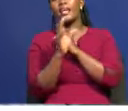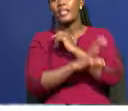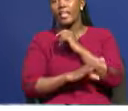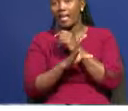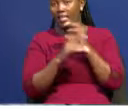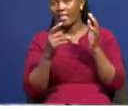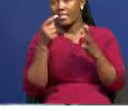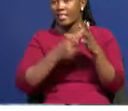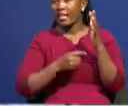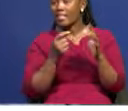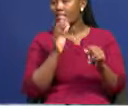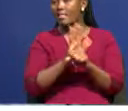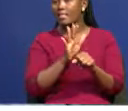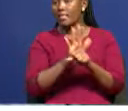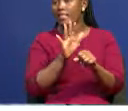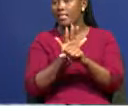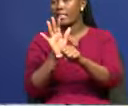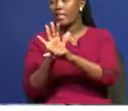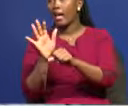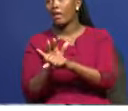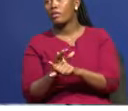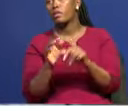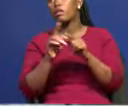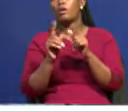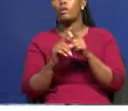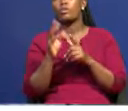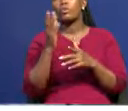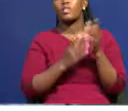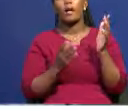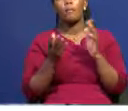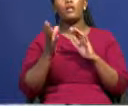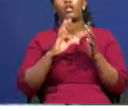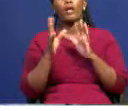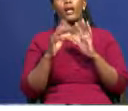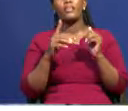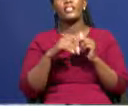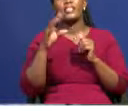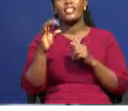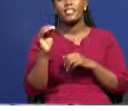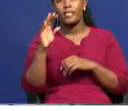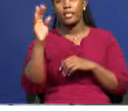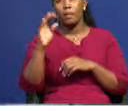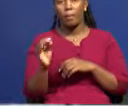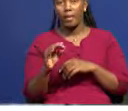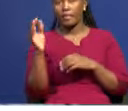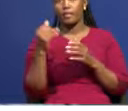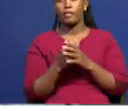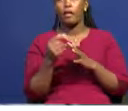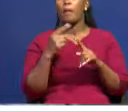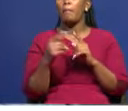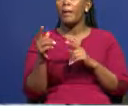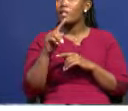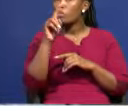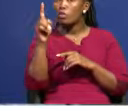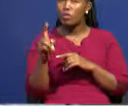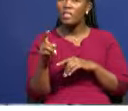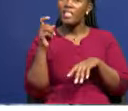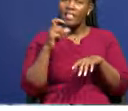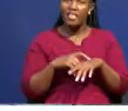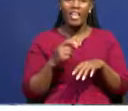and the Sweden's of this country, the tax goes even up to almost 60% of the tax that is there. But the question is, when you collect